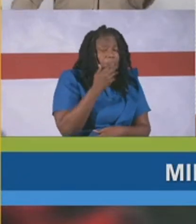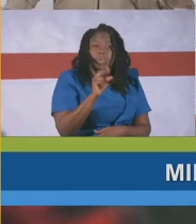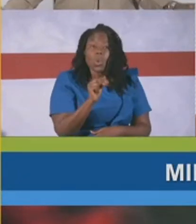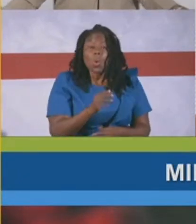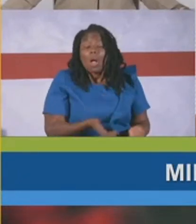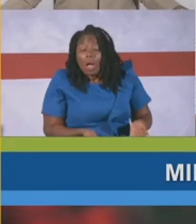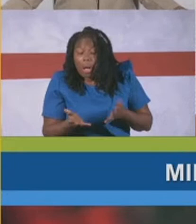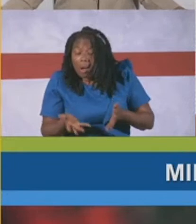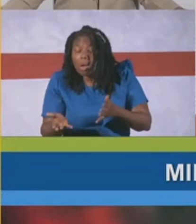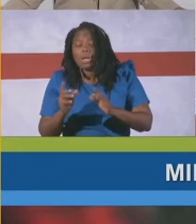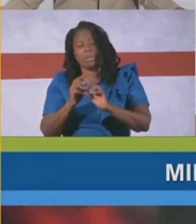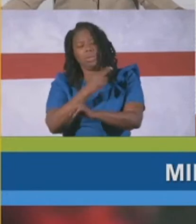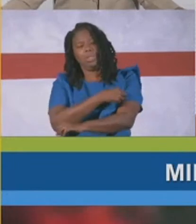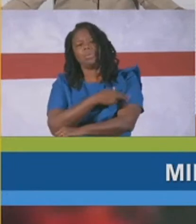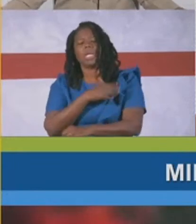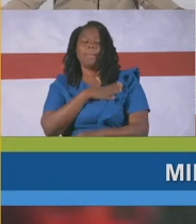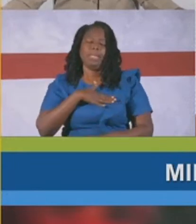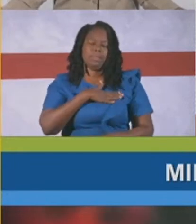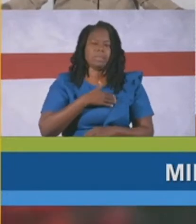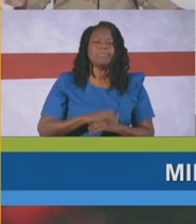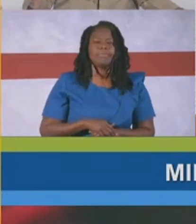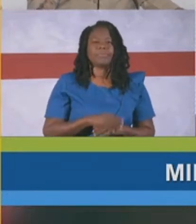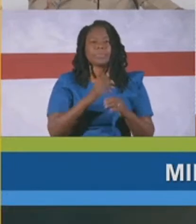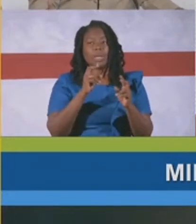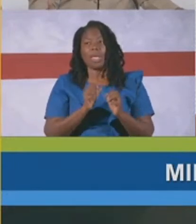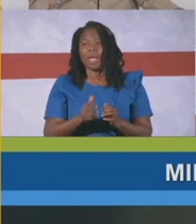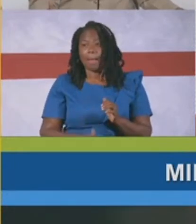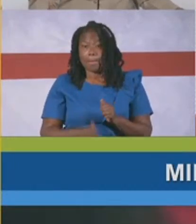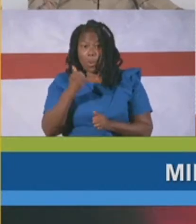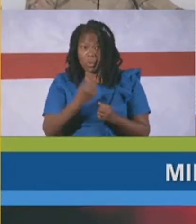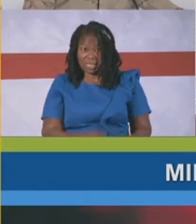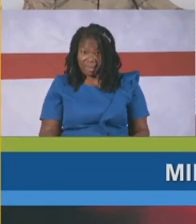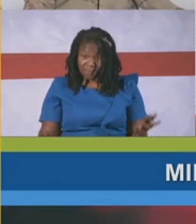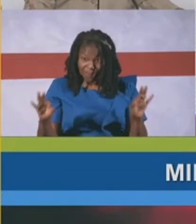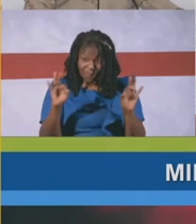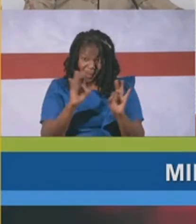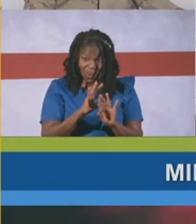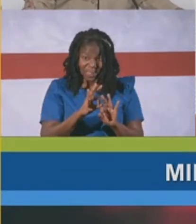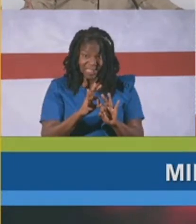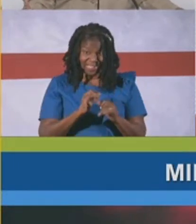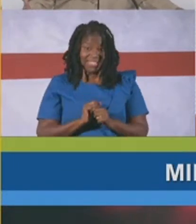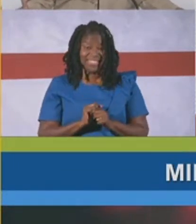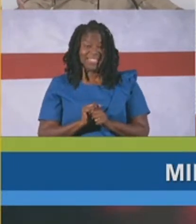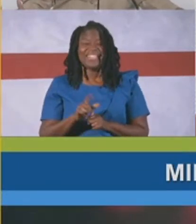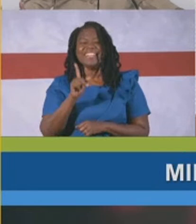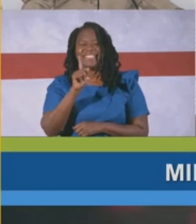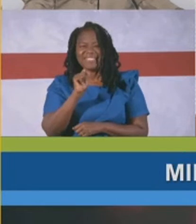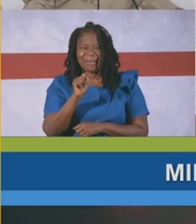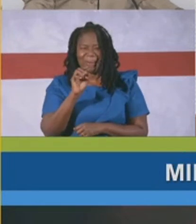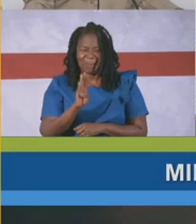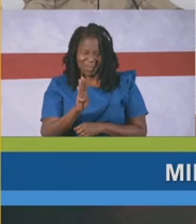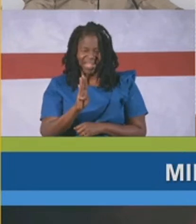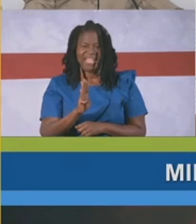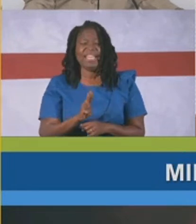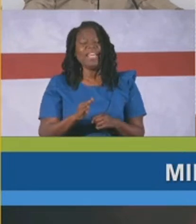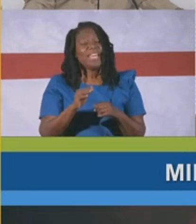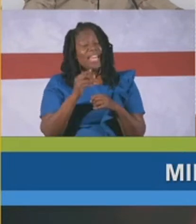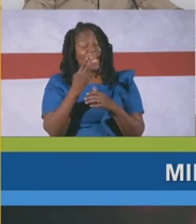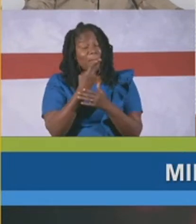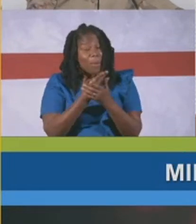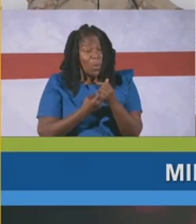Most important, TB, both latent and active, and the COVID-19